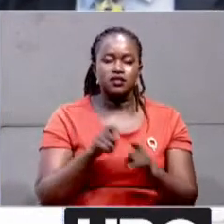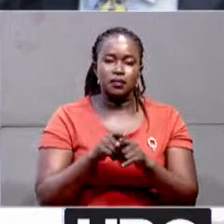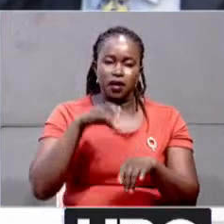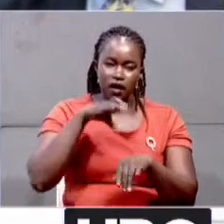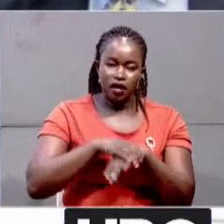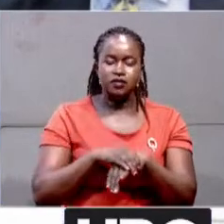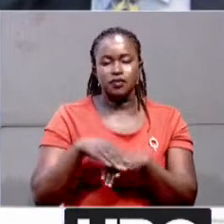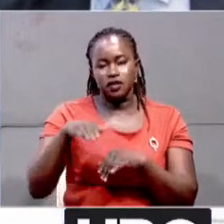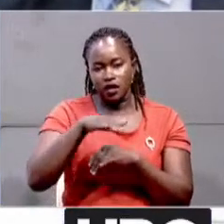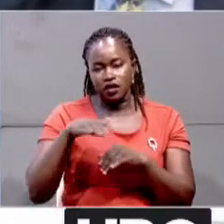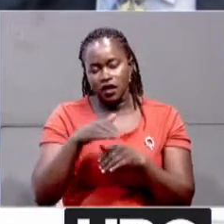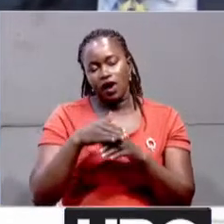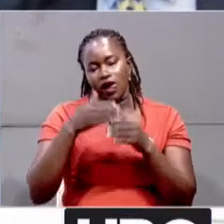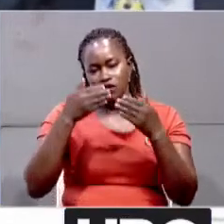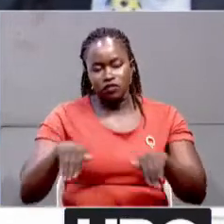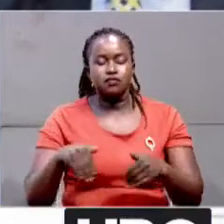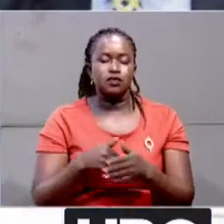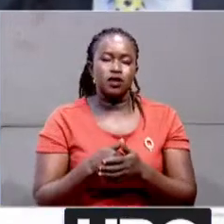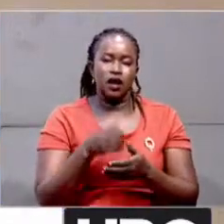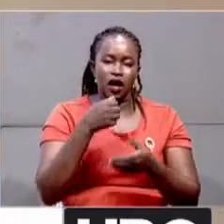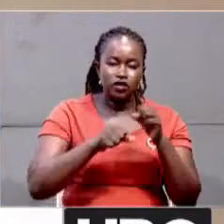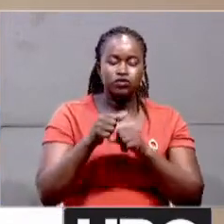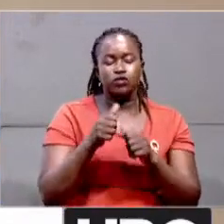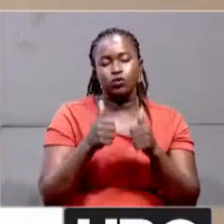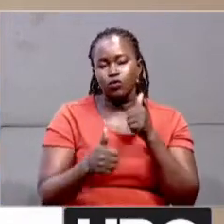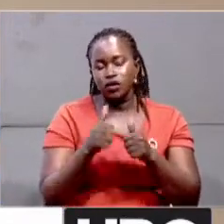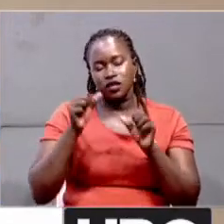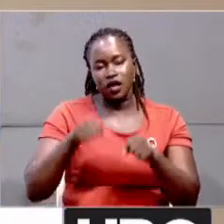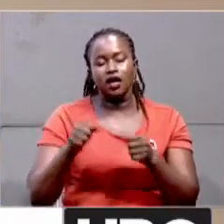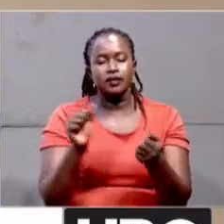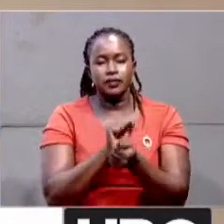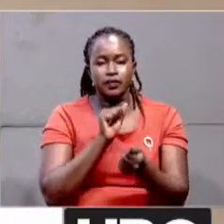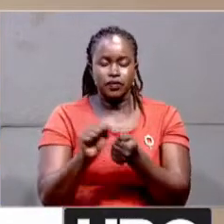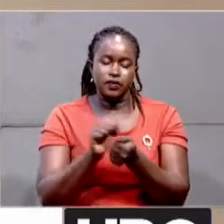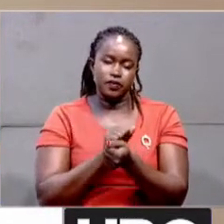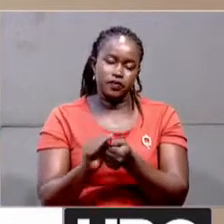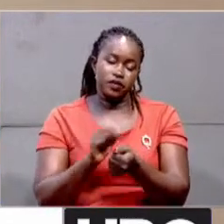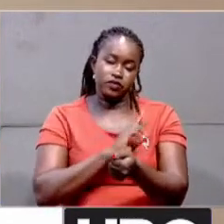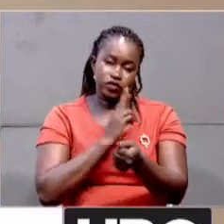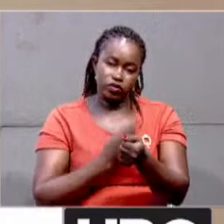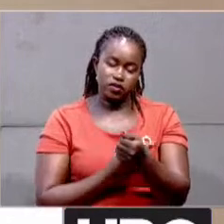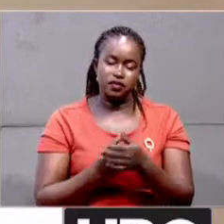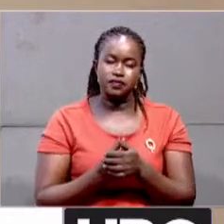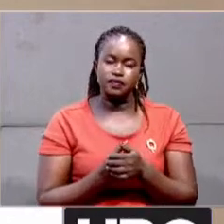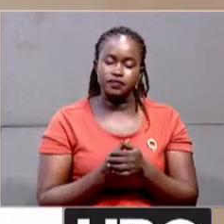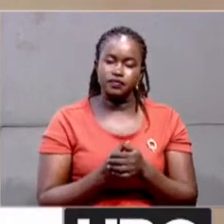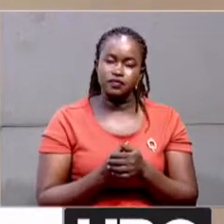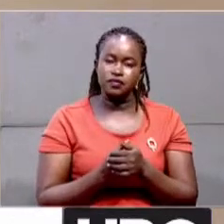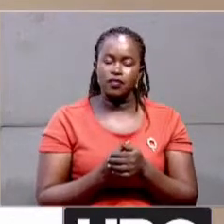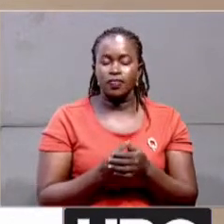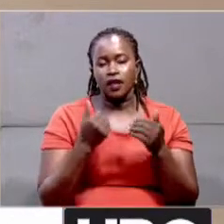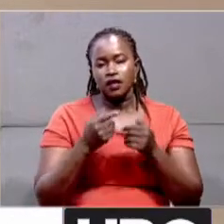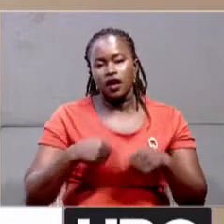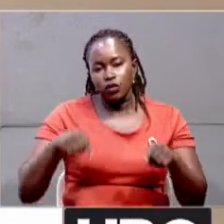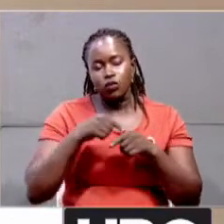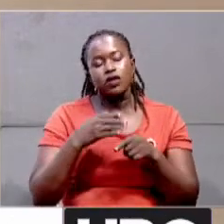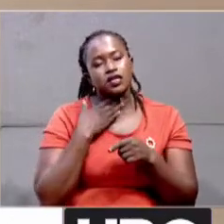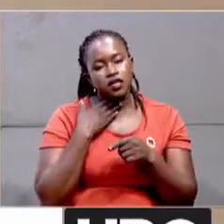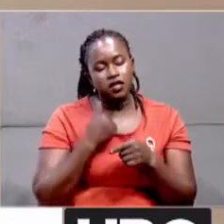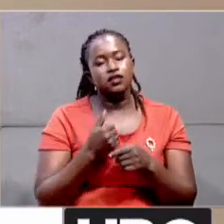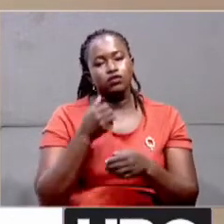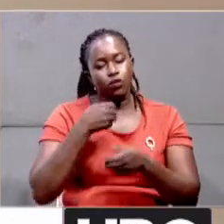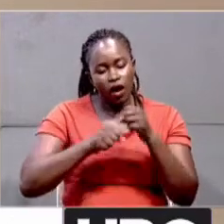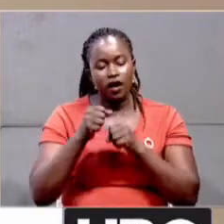to desist from acts that might deplete its resources. Our commitment to LVFO is a testament that we need to act together as